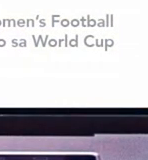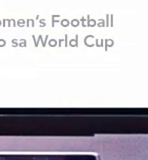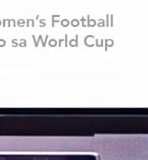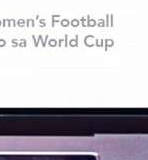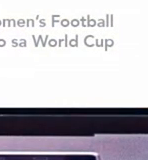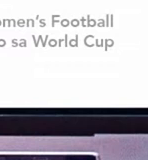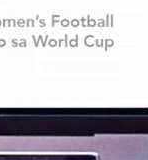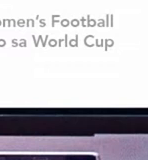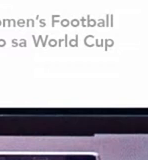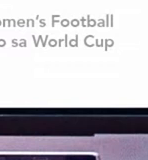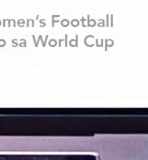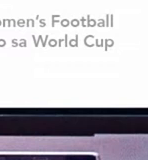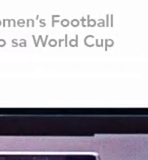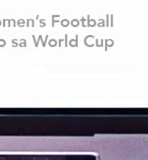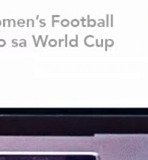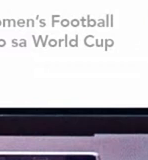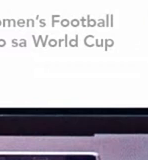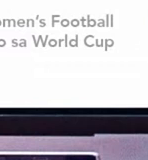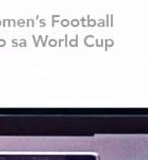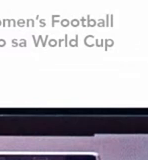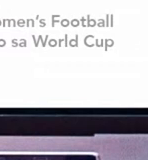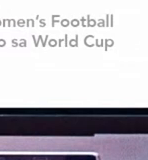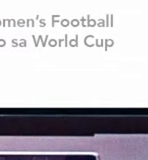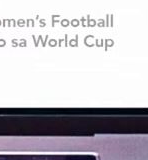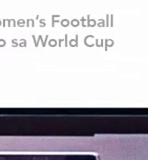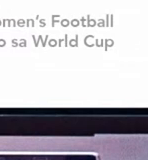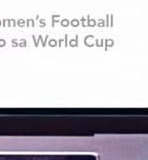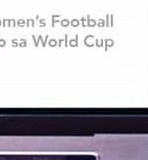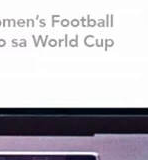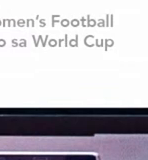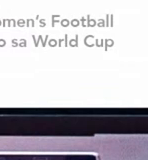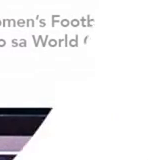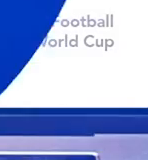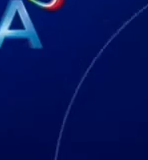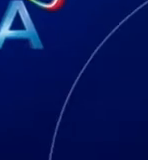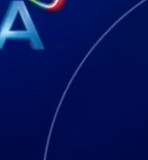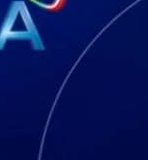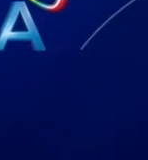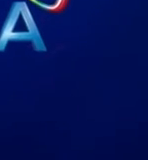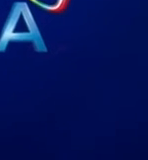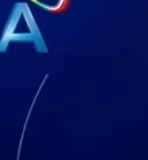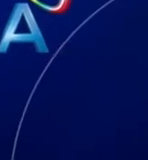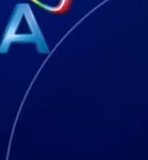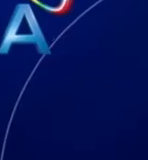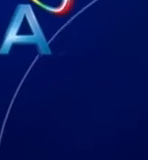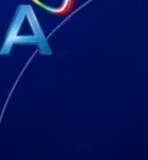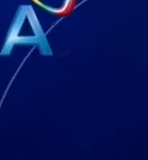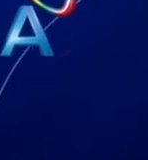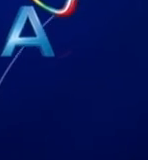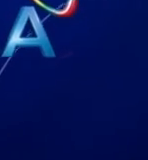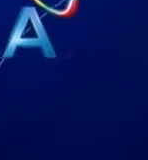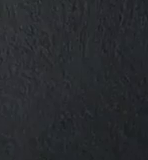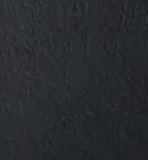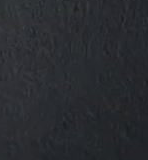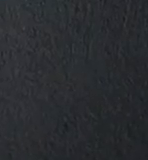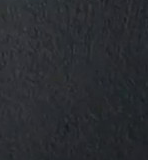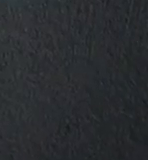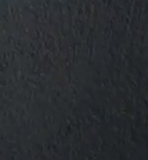Affairs Facebook and YouTube news feeds anytime, anywhere. Dahil wagi ang may